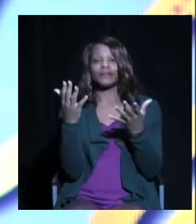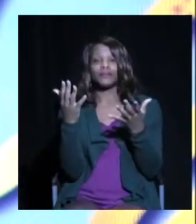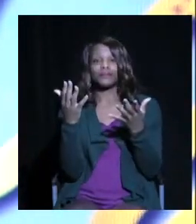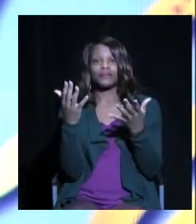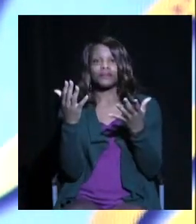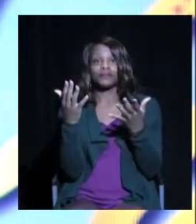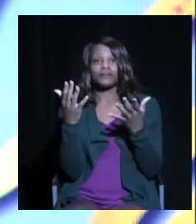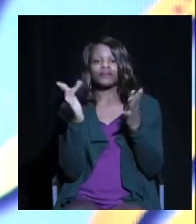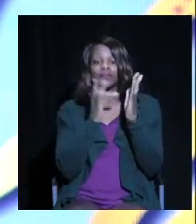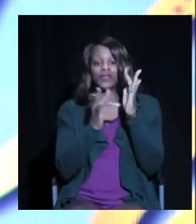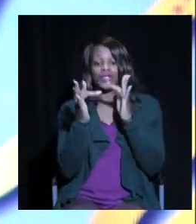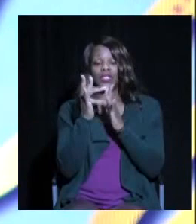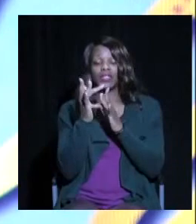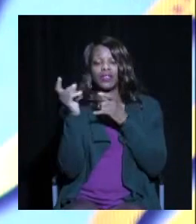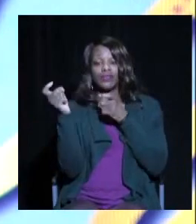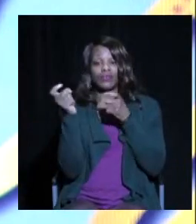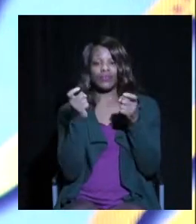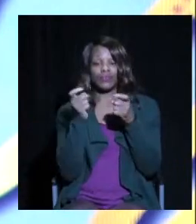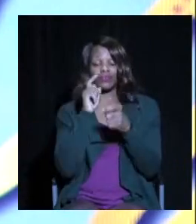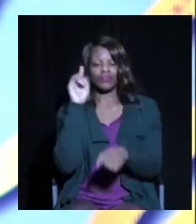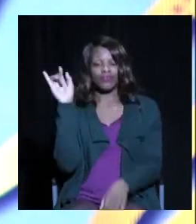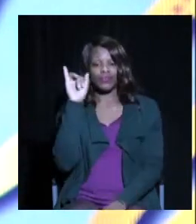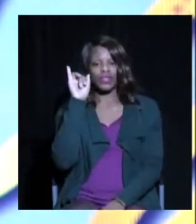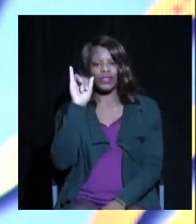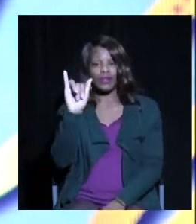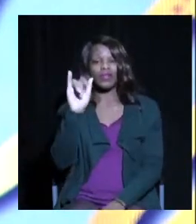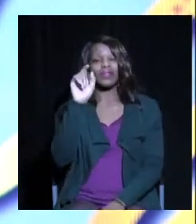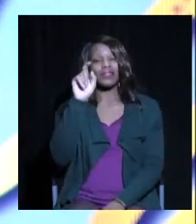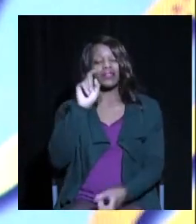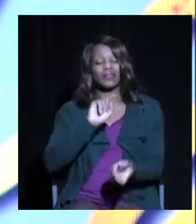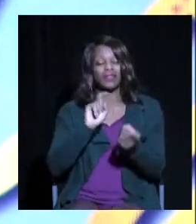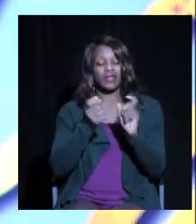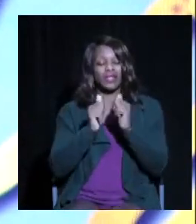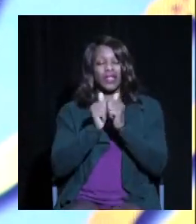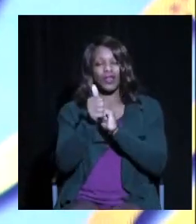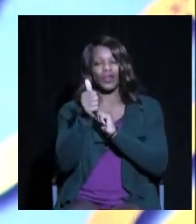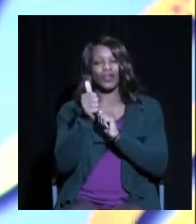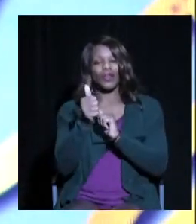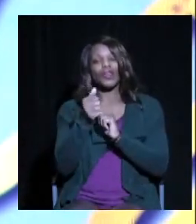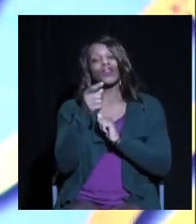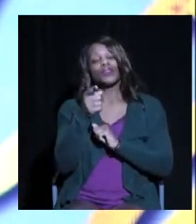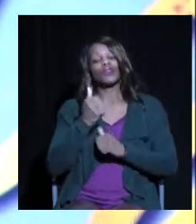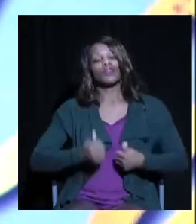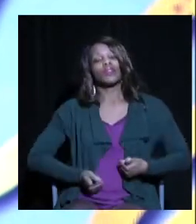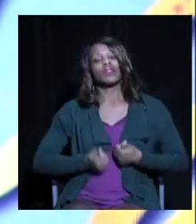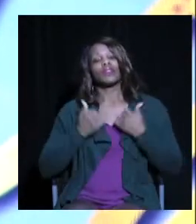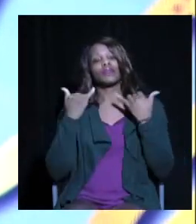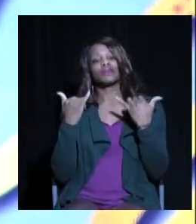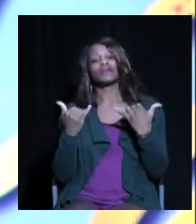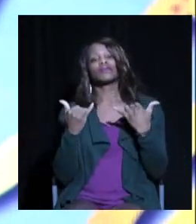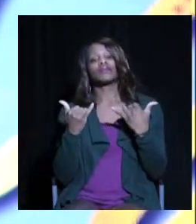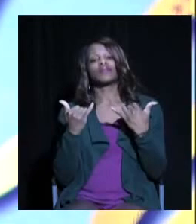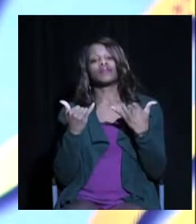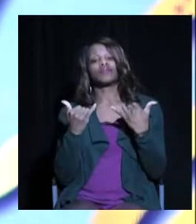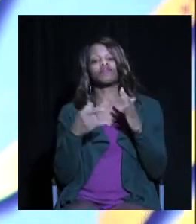Jesus reigns forever should change the way that we live right now. right? For